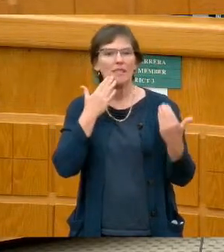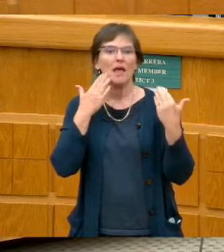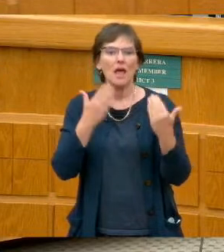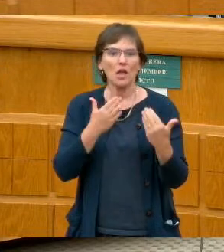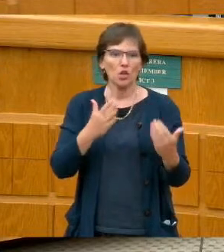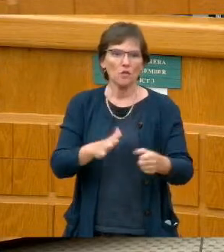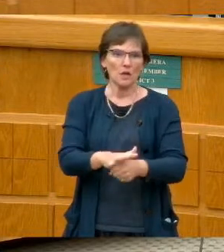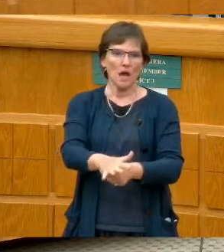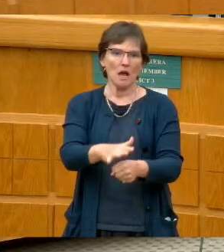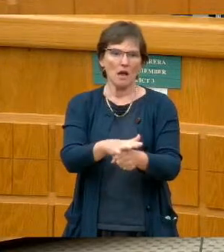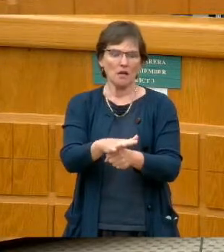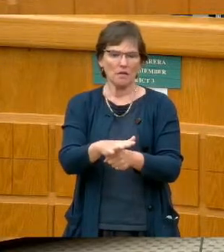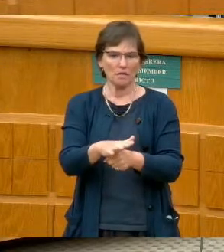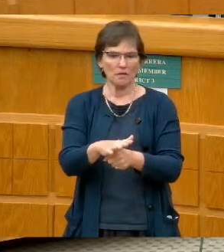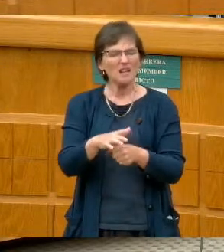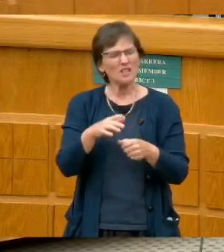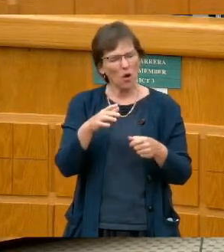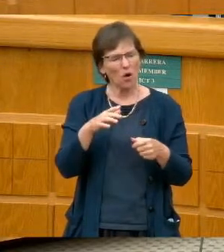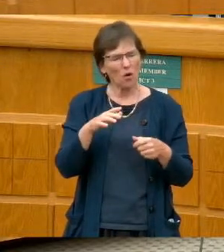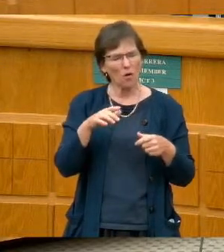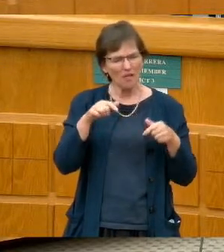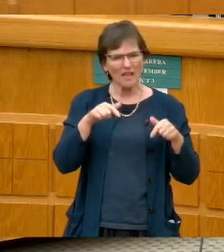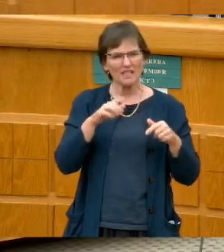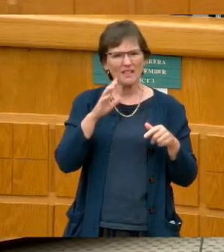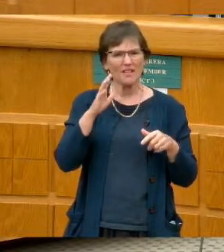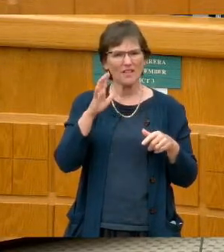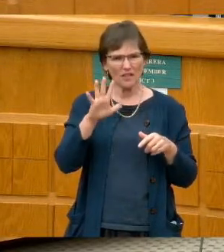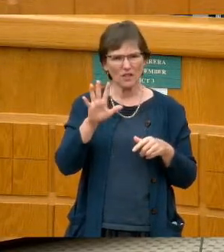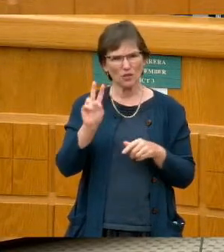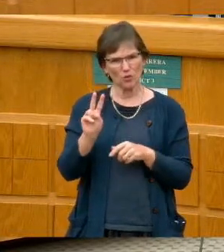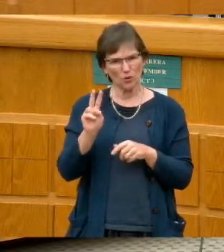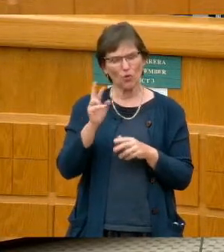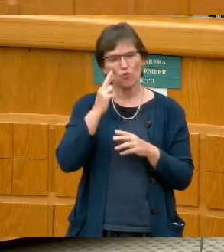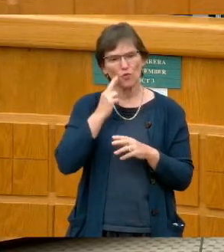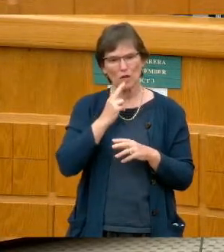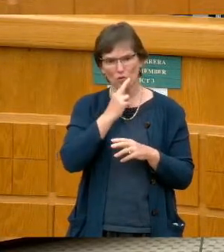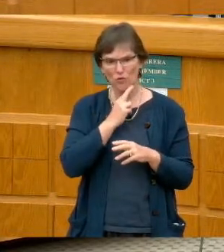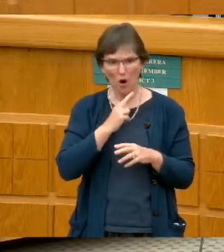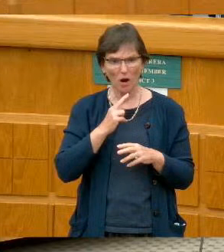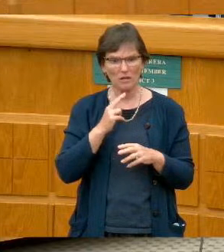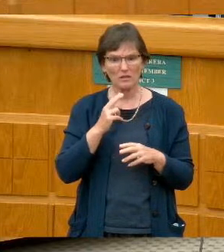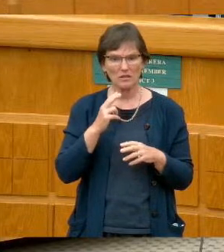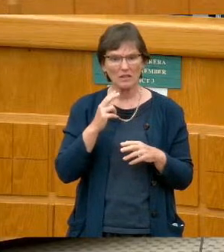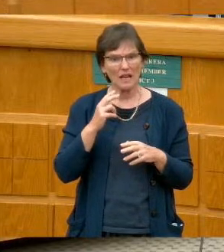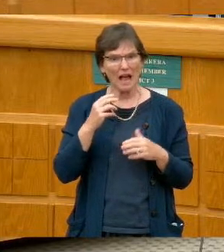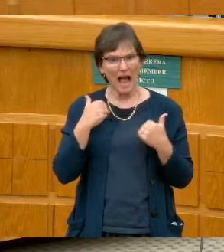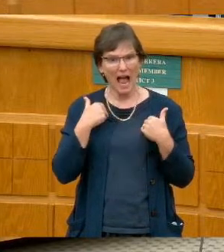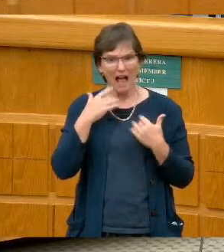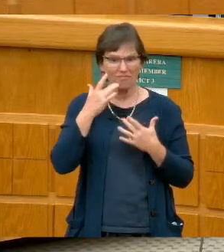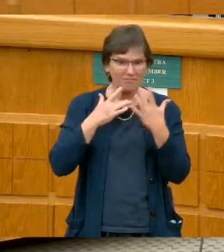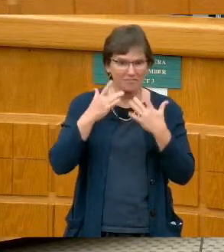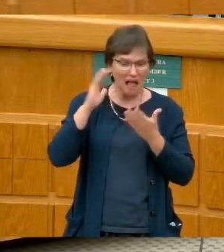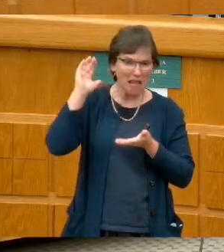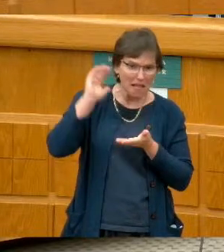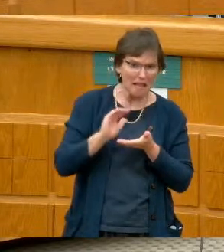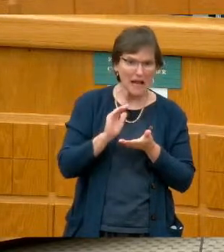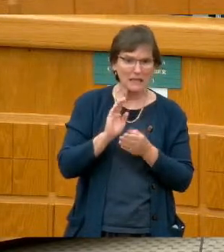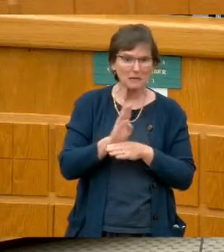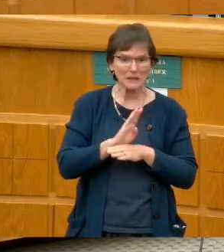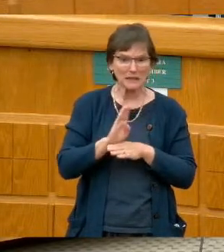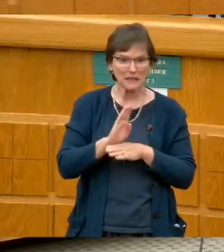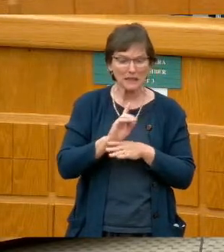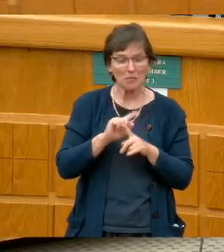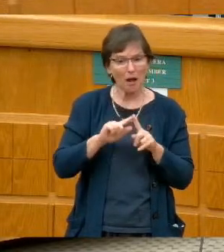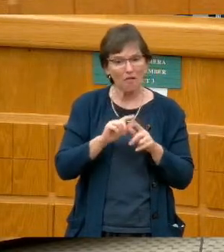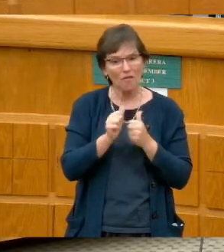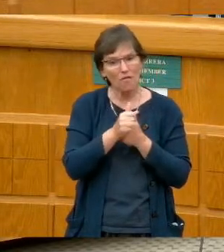been over backwards trying to help us and stay in compliance. And it's cost them their business. It's cost them some business. They're hurting.